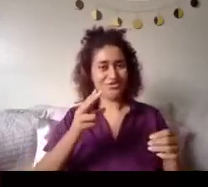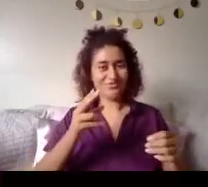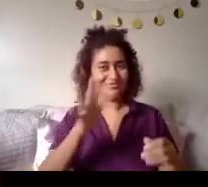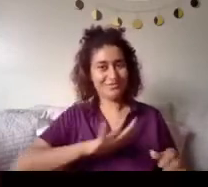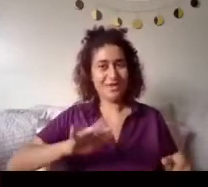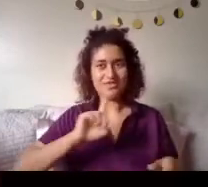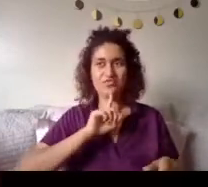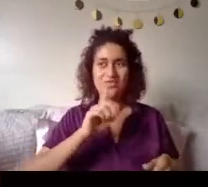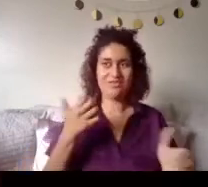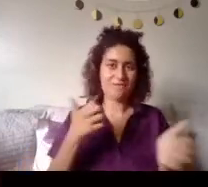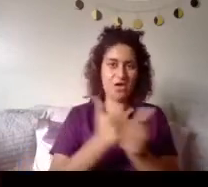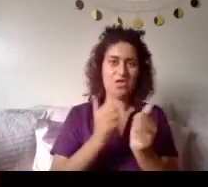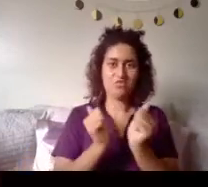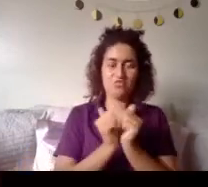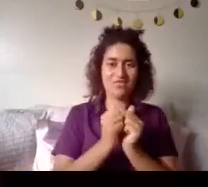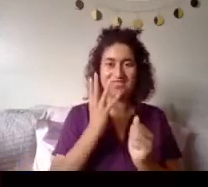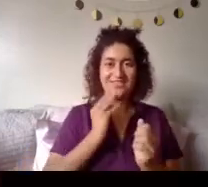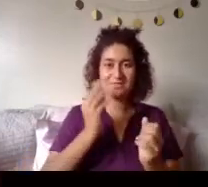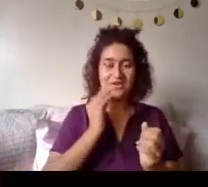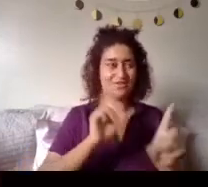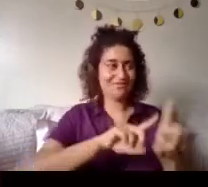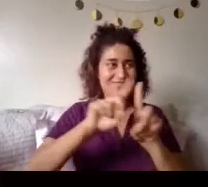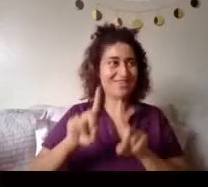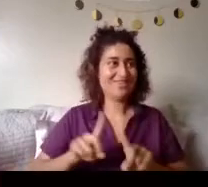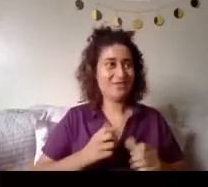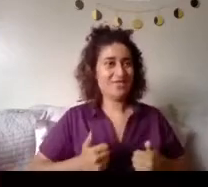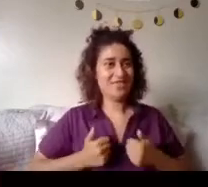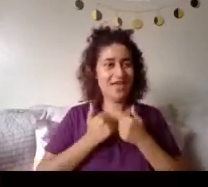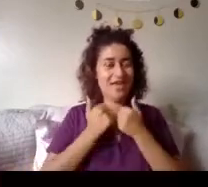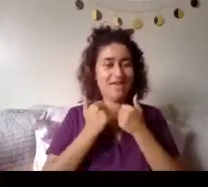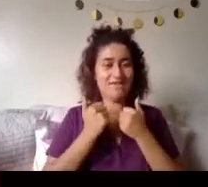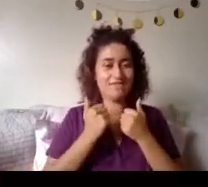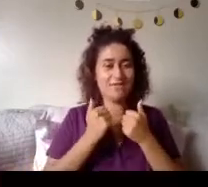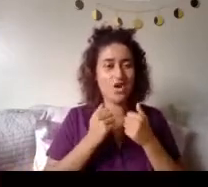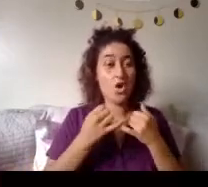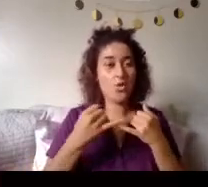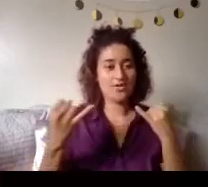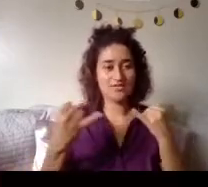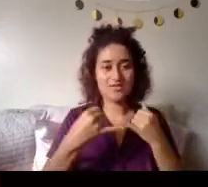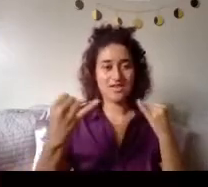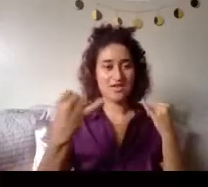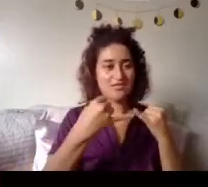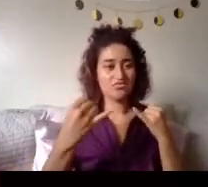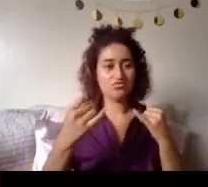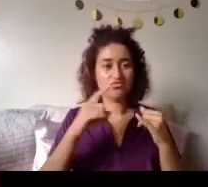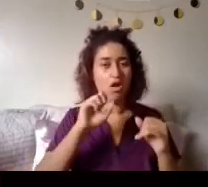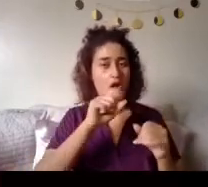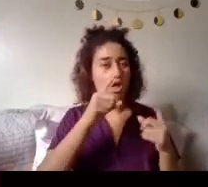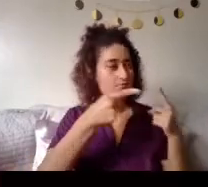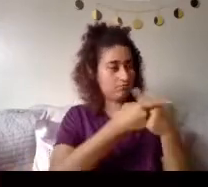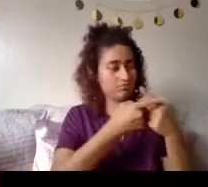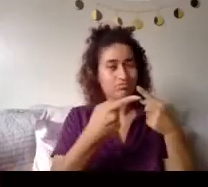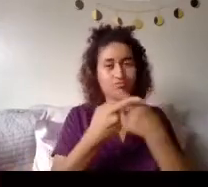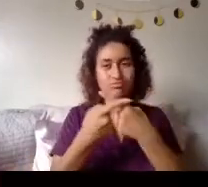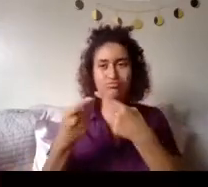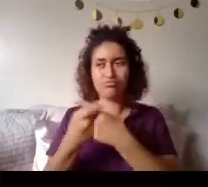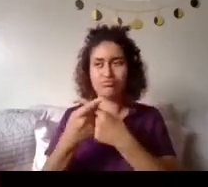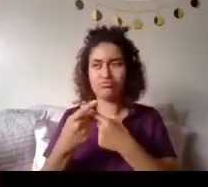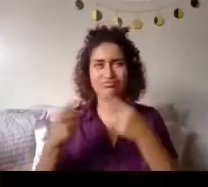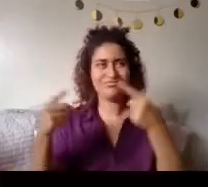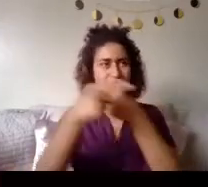life. Mm-hmm. Yes, experiments of life, cross cross